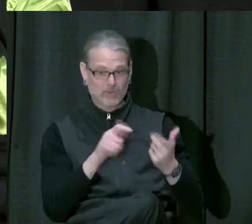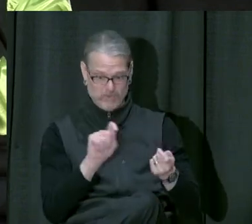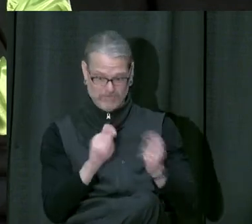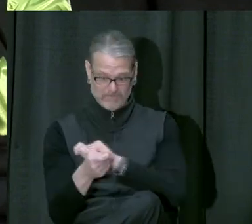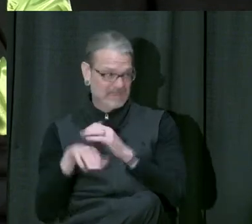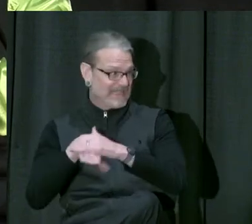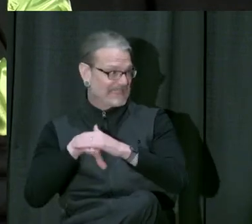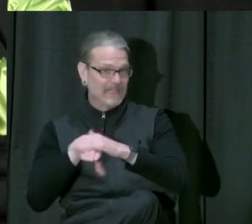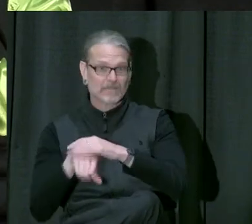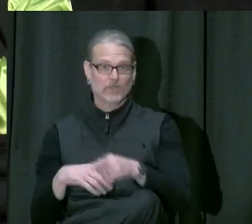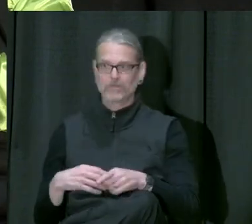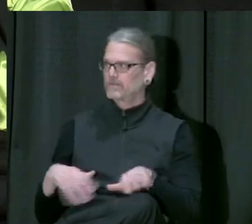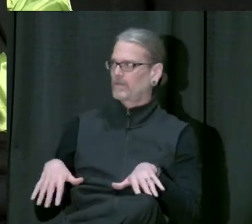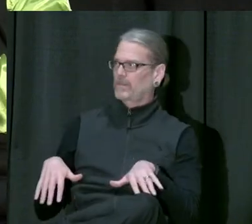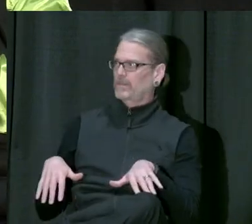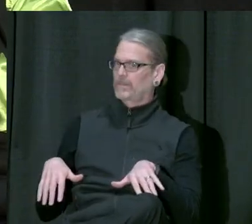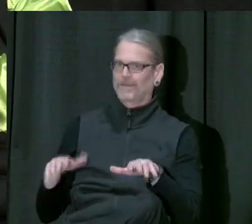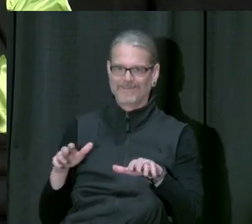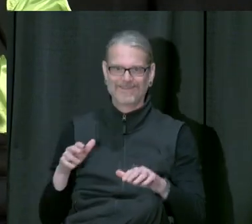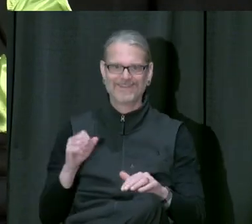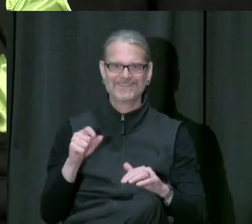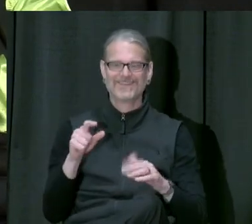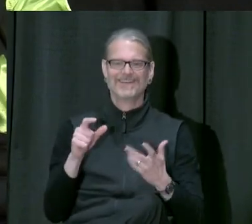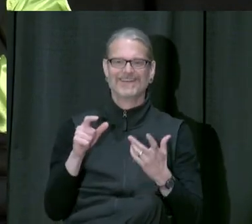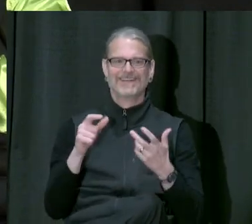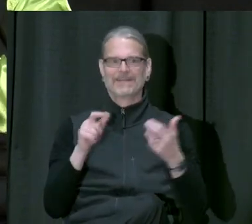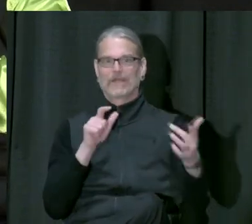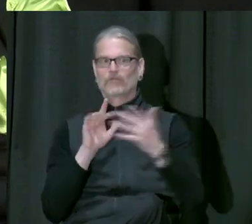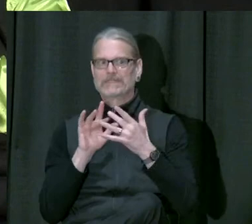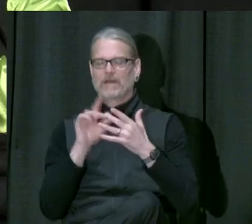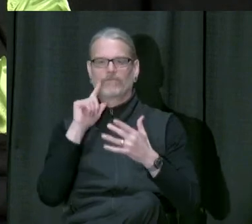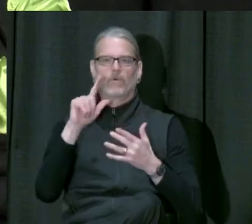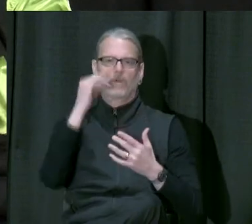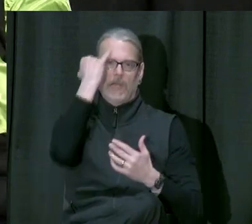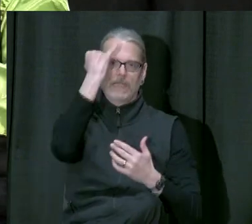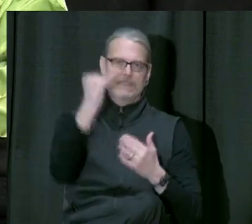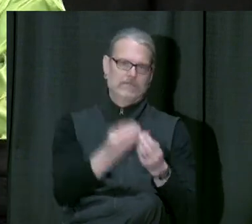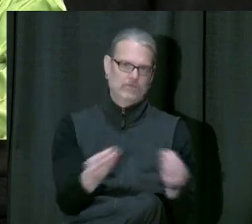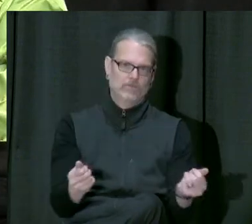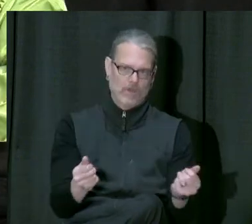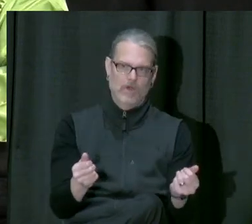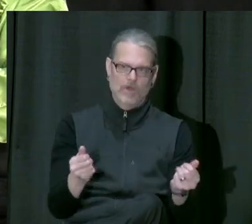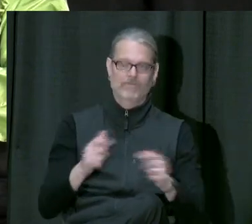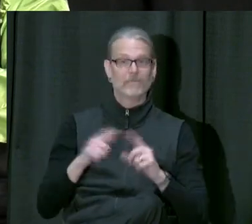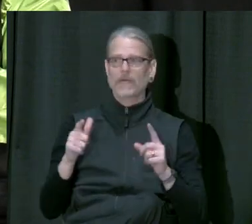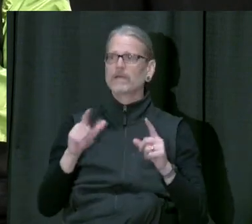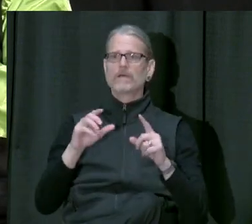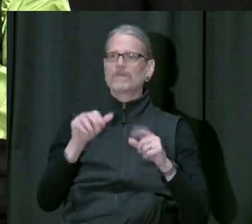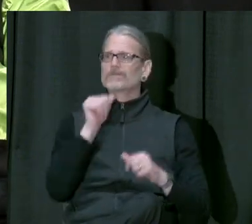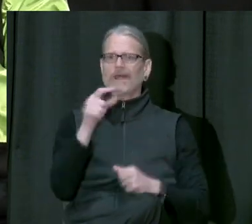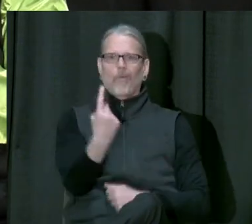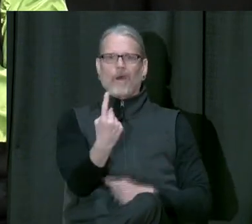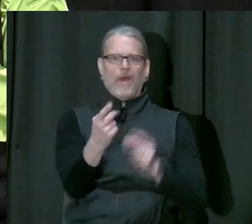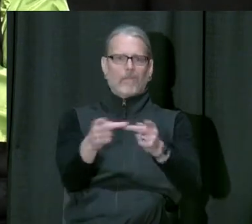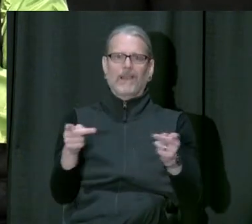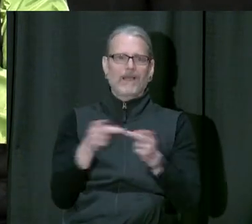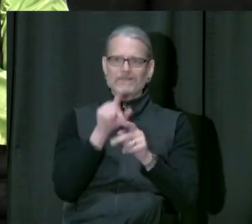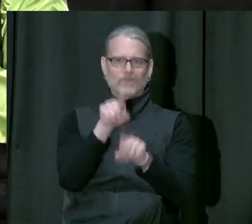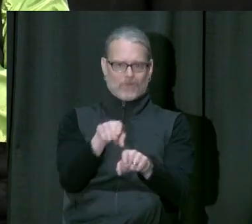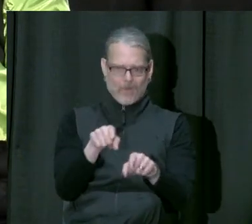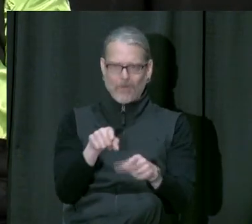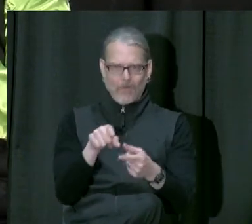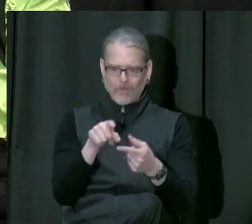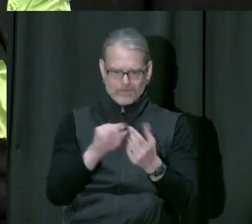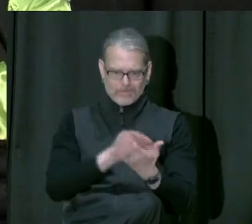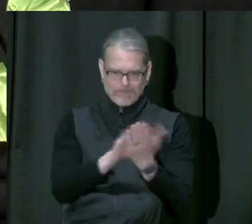reaching out for that solution, because one of the hardest things about document accessibility is there's no one place to go to just become an